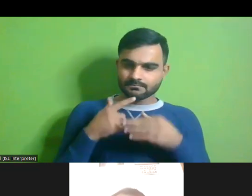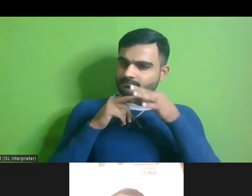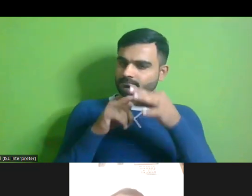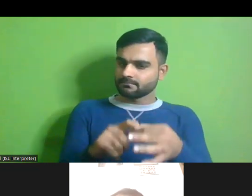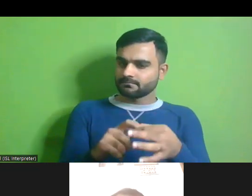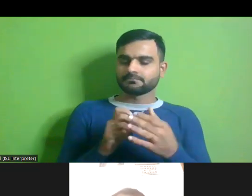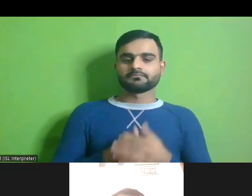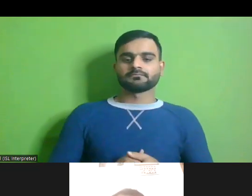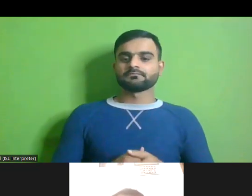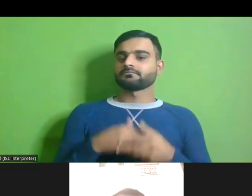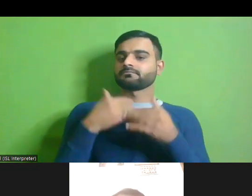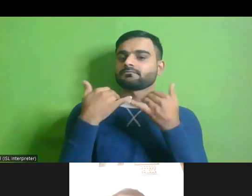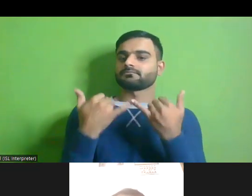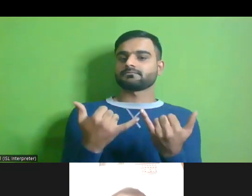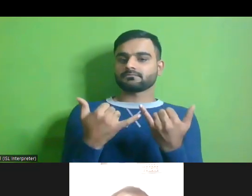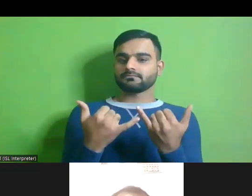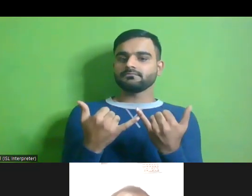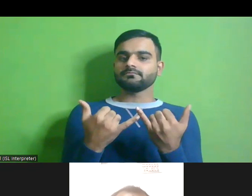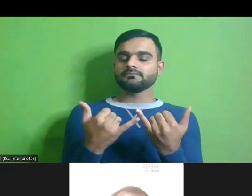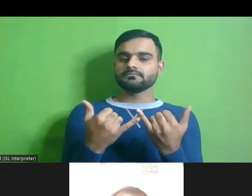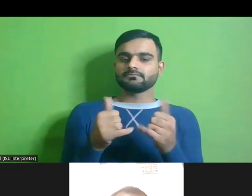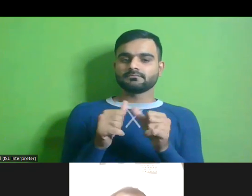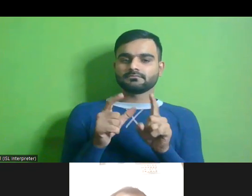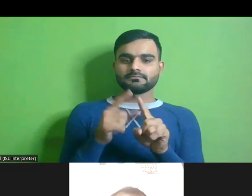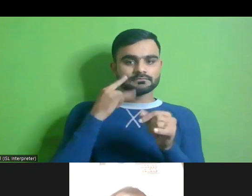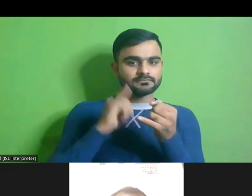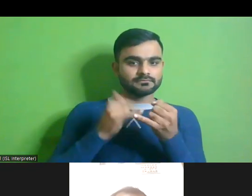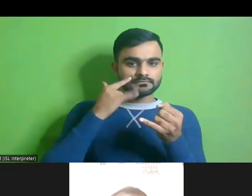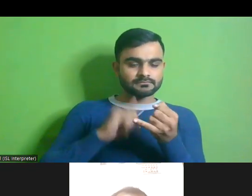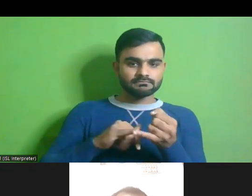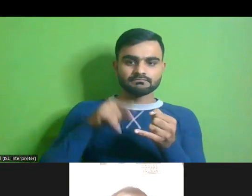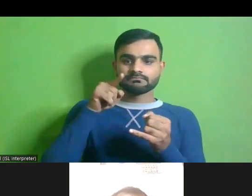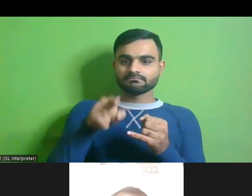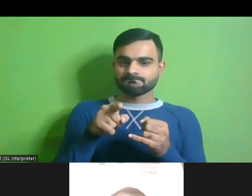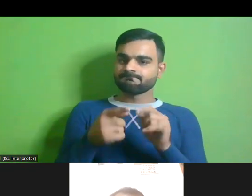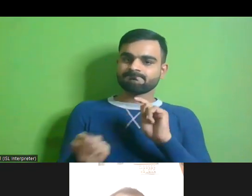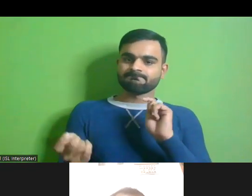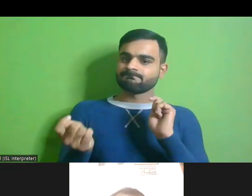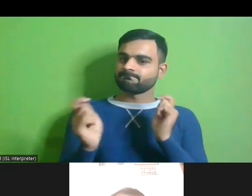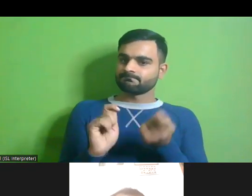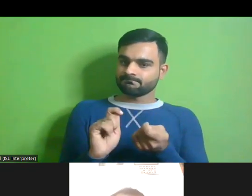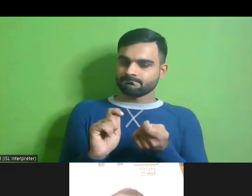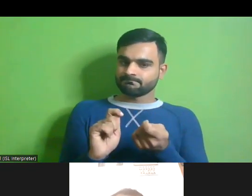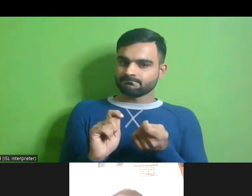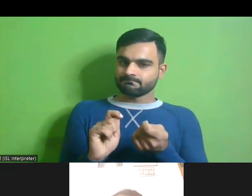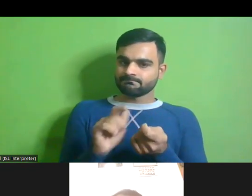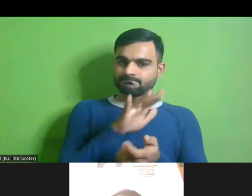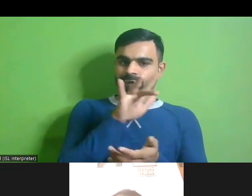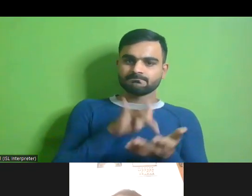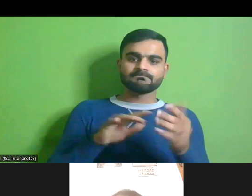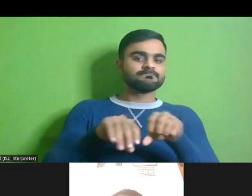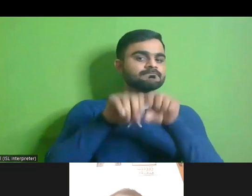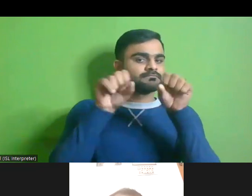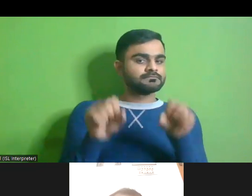is, now that the Adivasi society is also embedded in a capitalistic system,